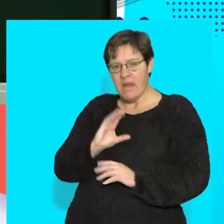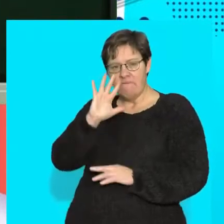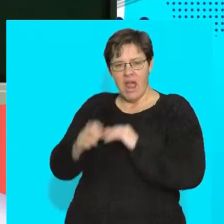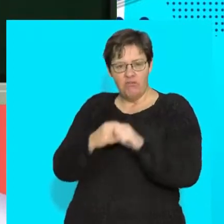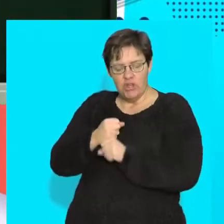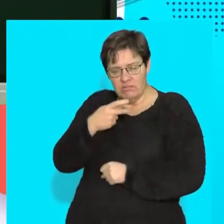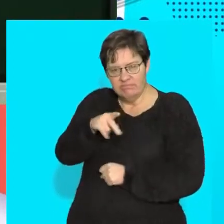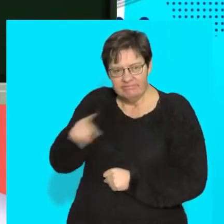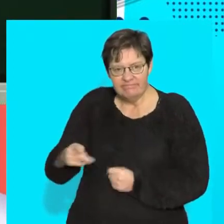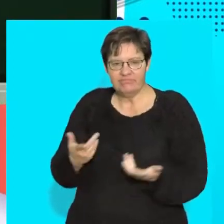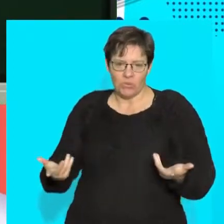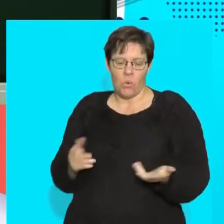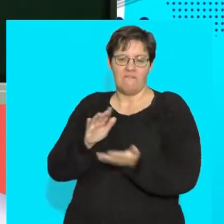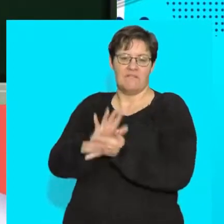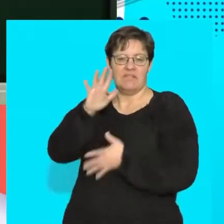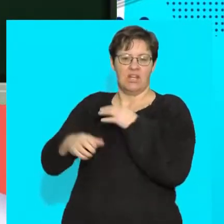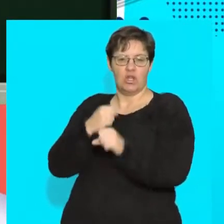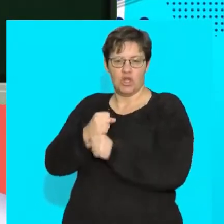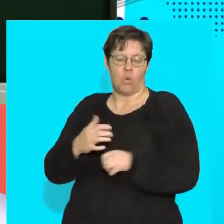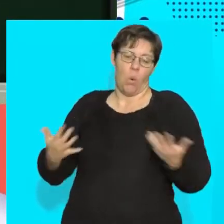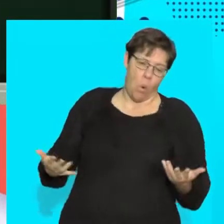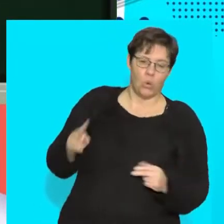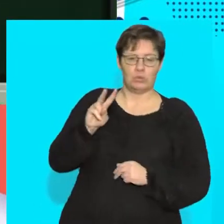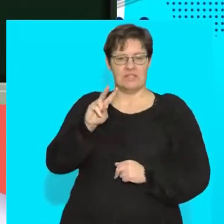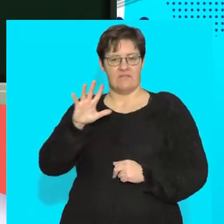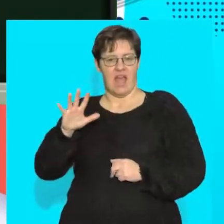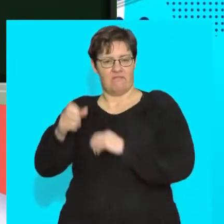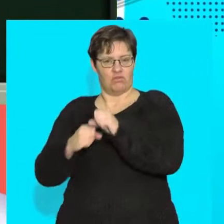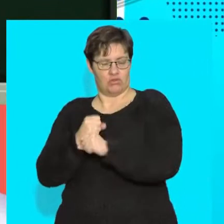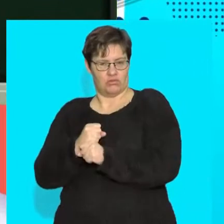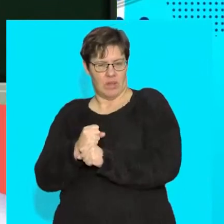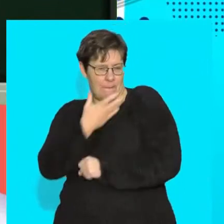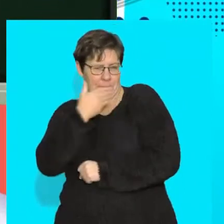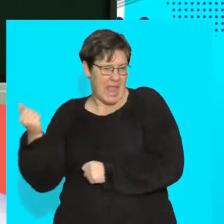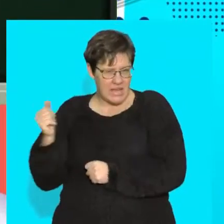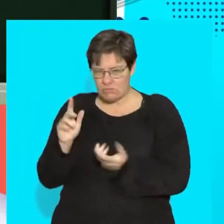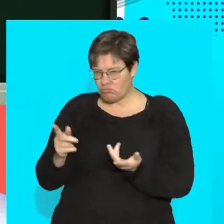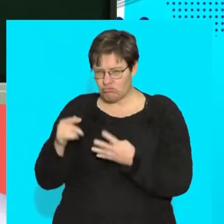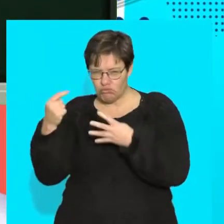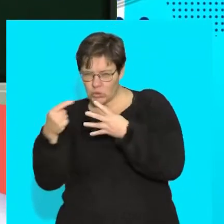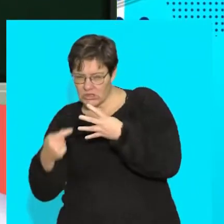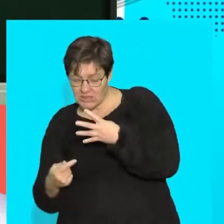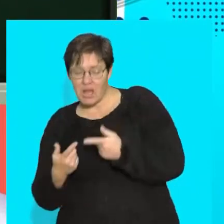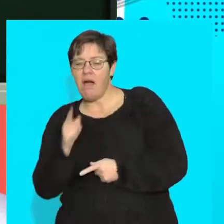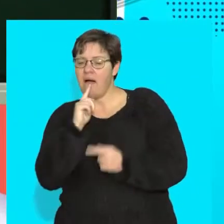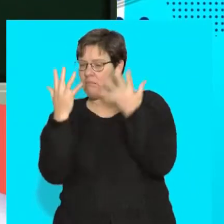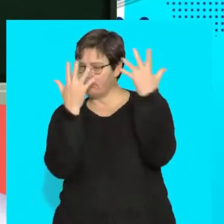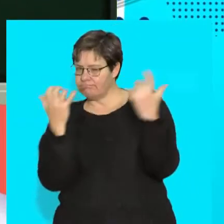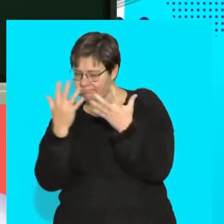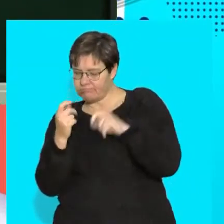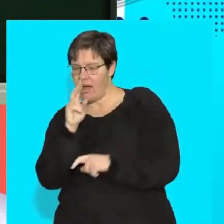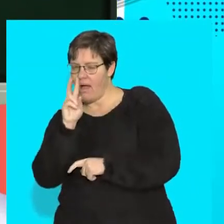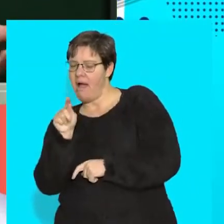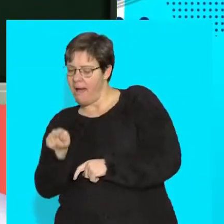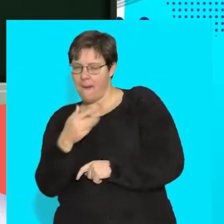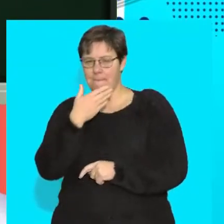years, in 15 years, or in 25 years? I don't know. We are going to try and calculate and see